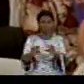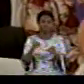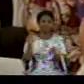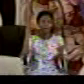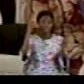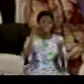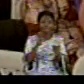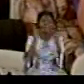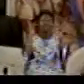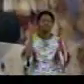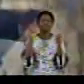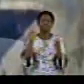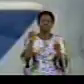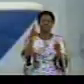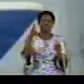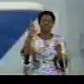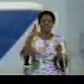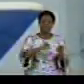Praise the Lord.